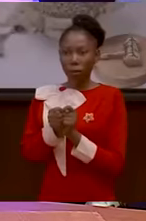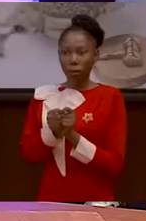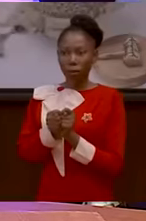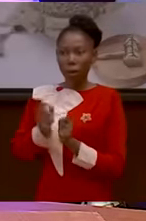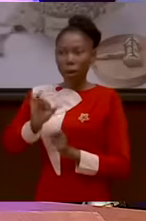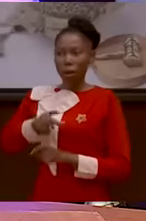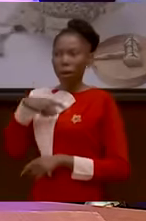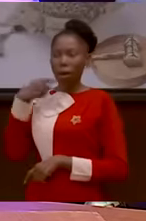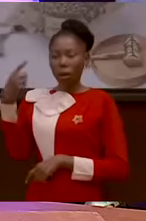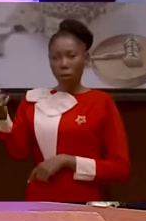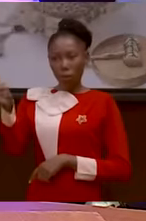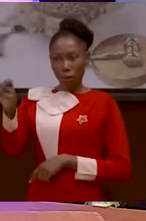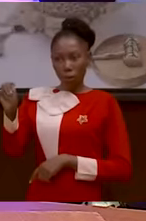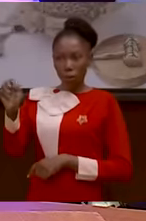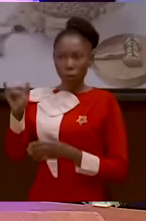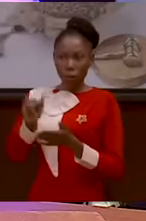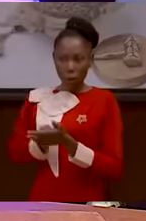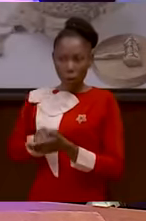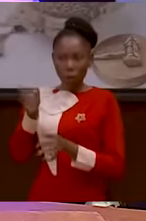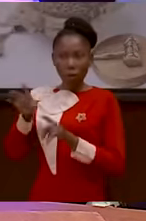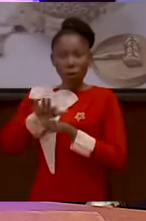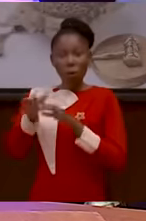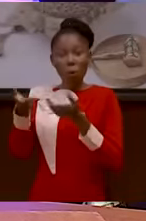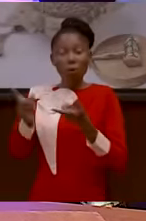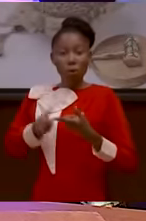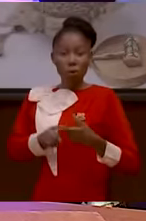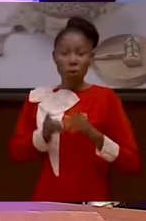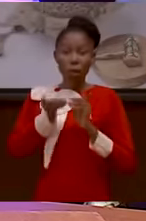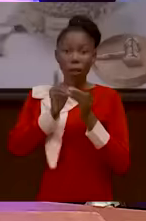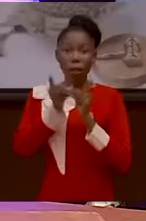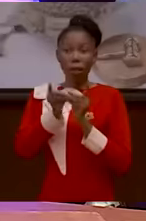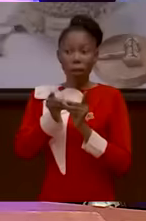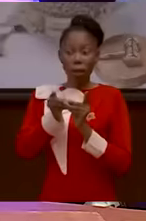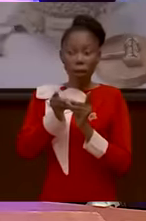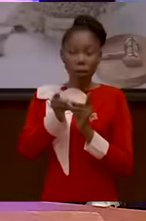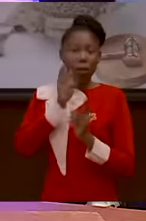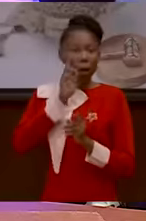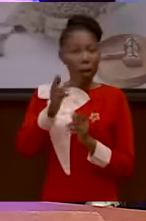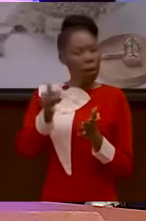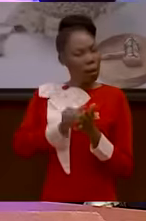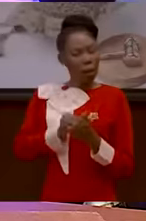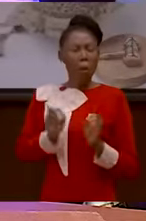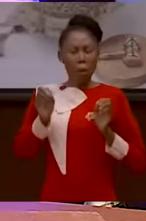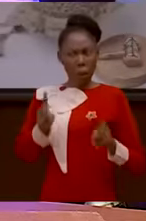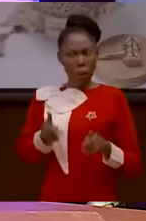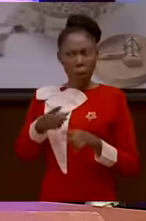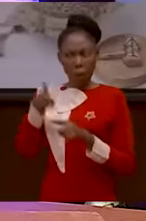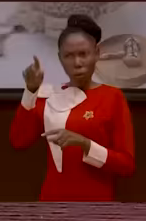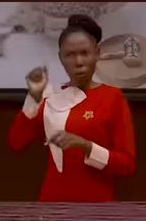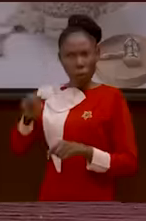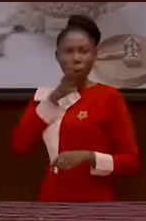him that if he doesn't want anything to do with me, fine. But he has to take responsibility of this of his